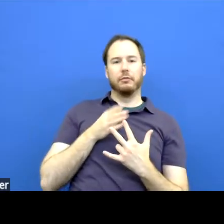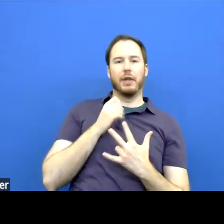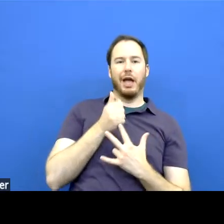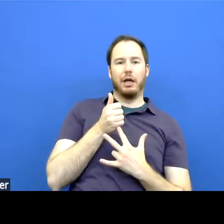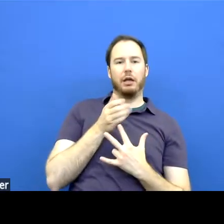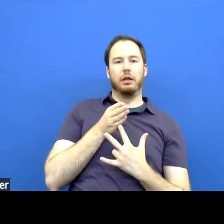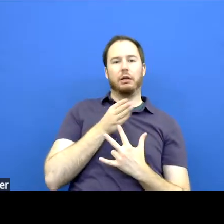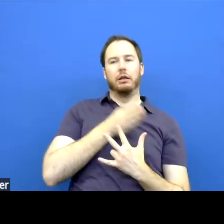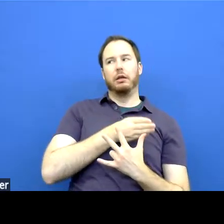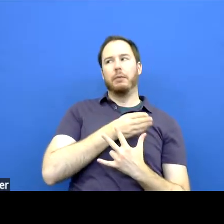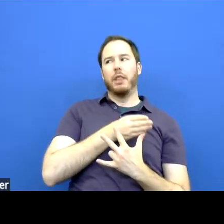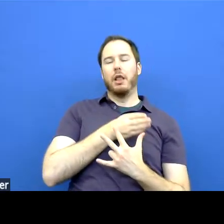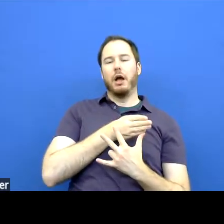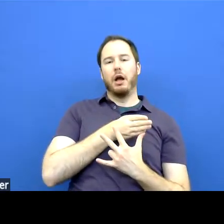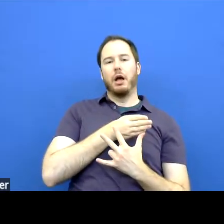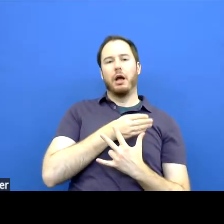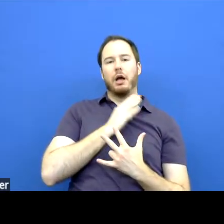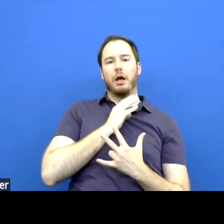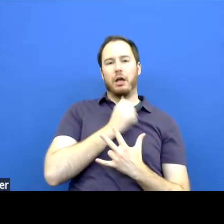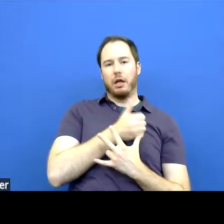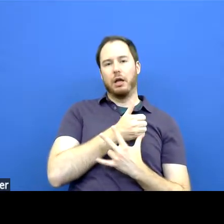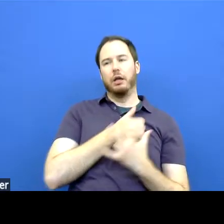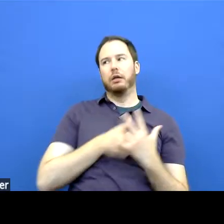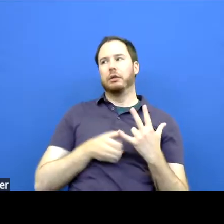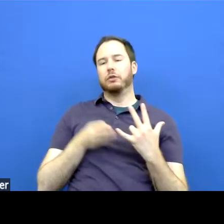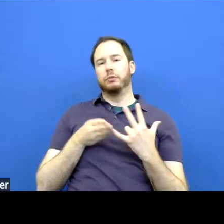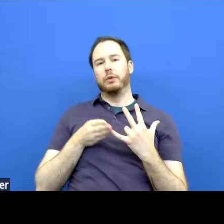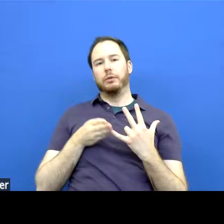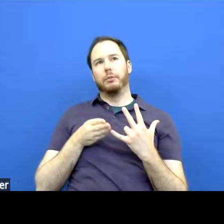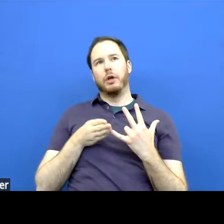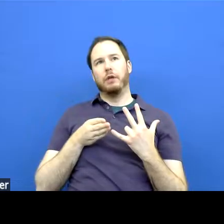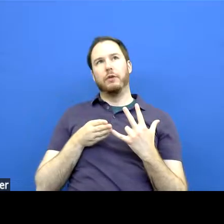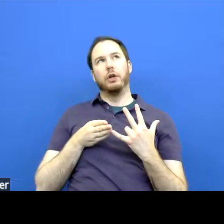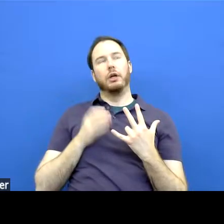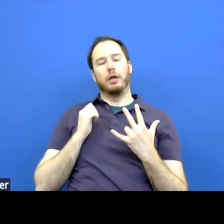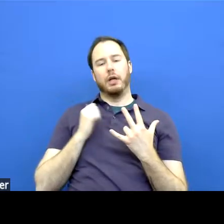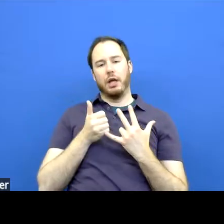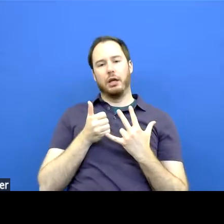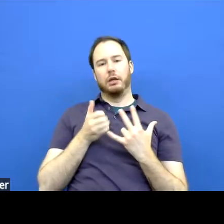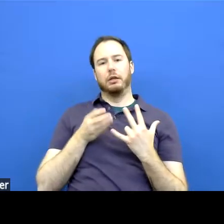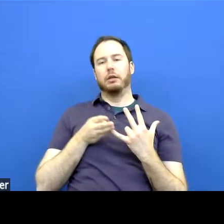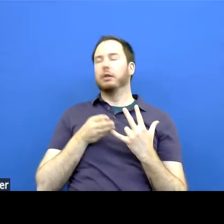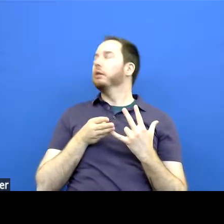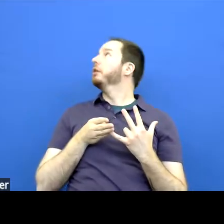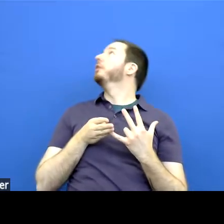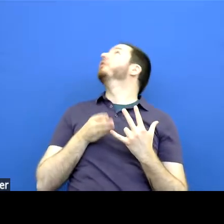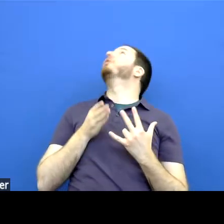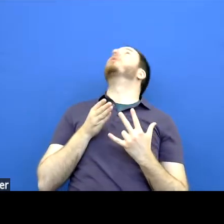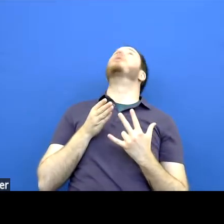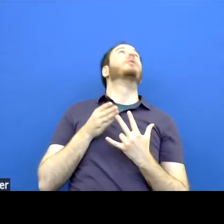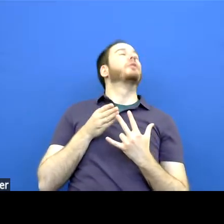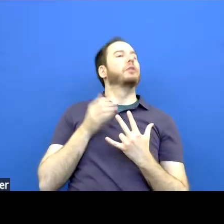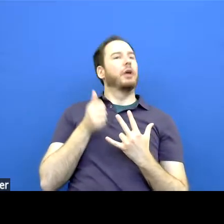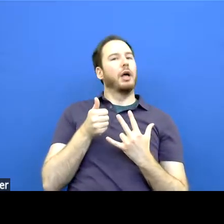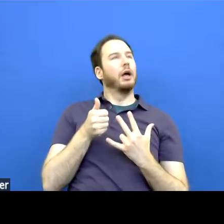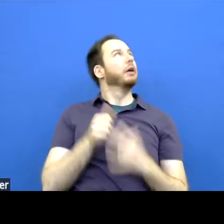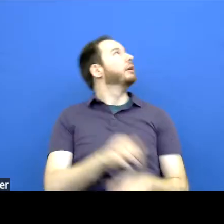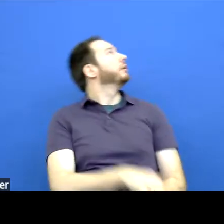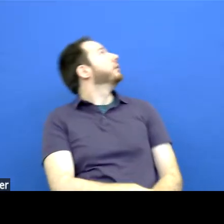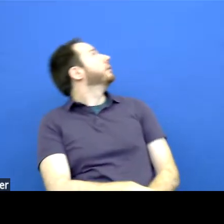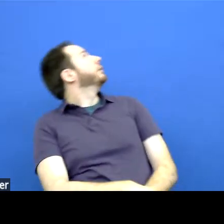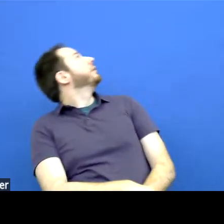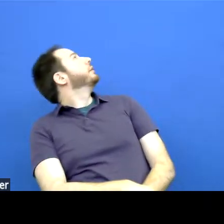Aye. Councilmember Belanca, Aye. Councilmember Stafford, Aye. Supervisor Schultz. Aye.